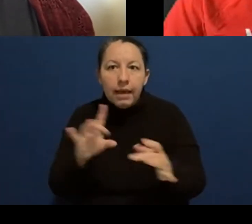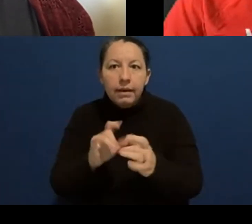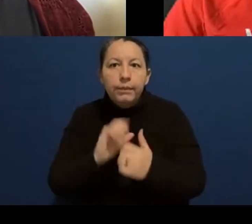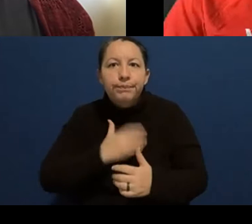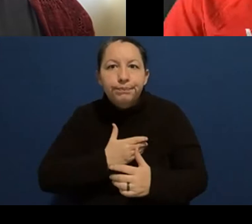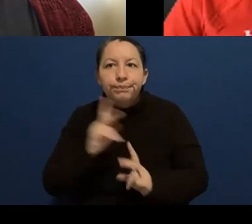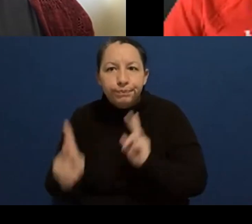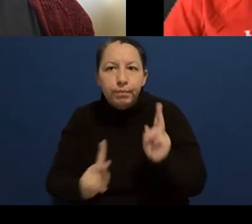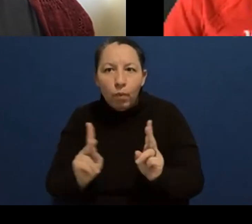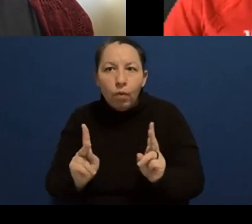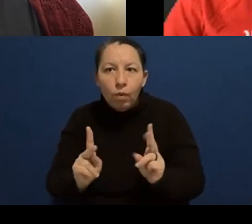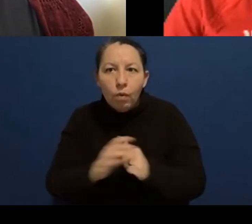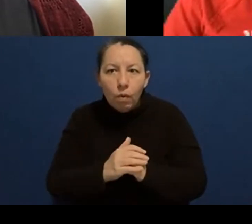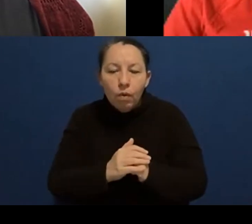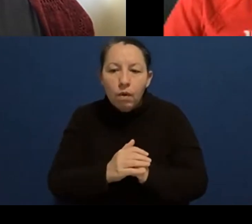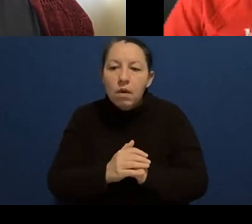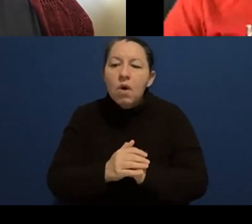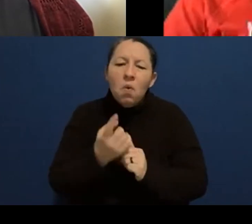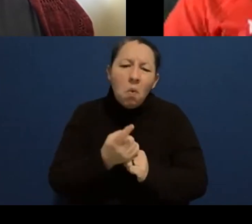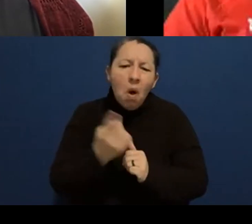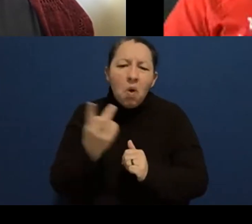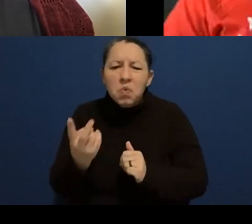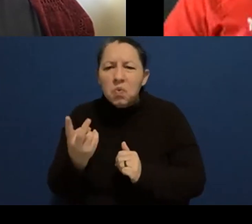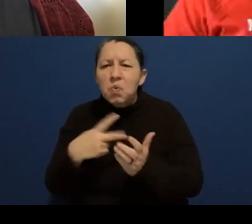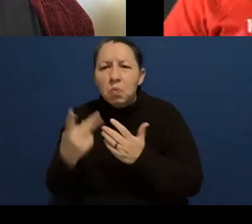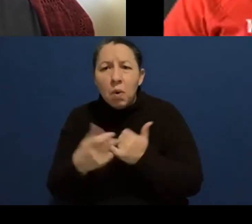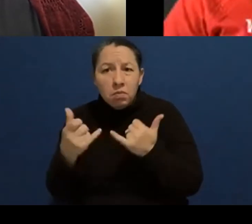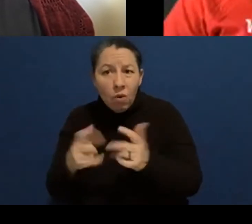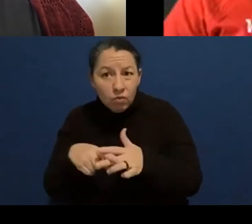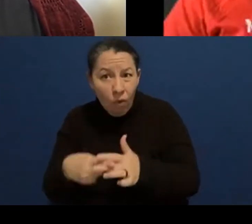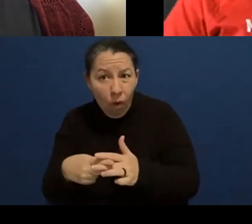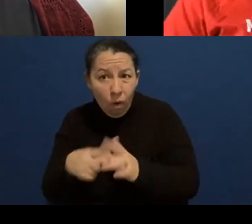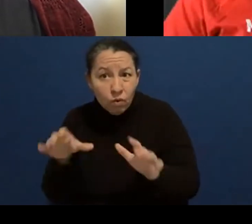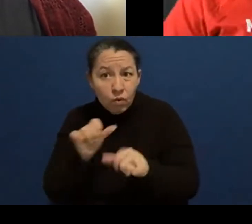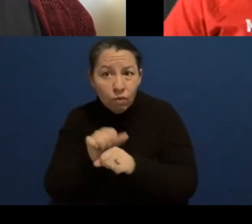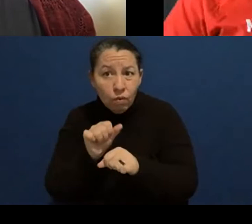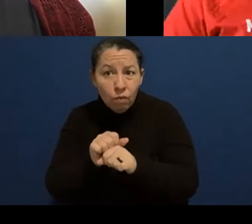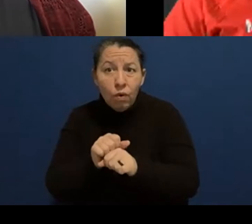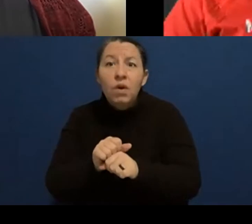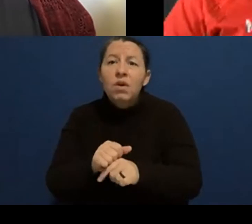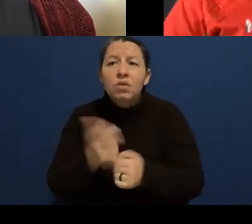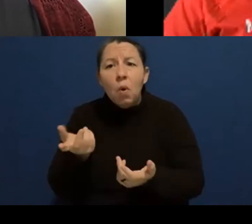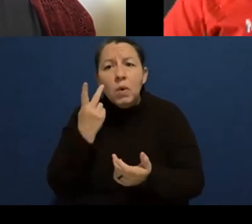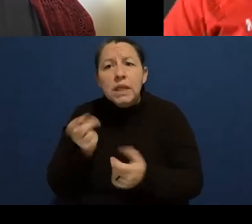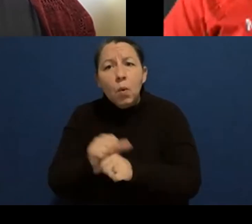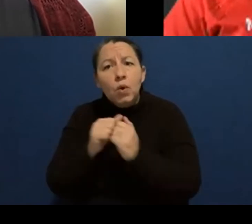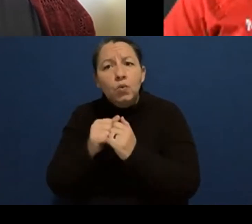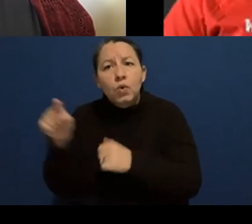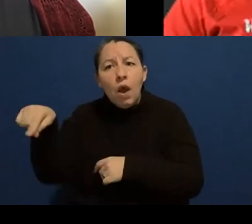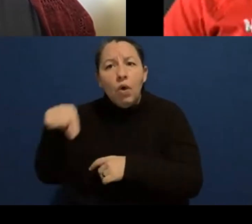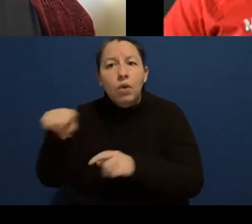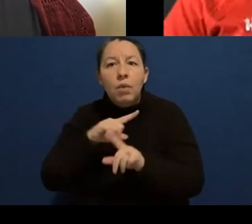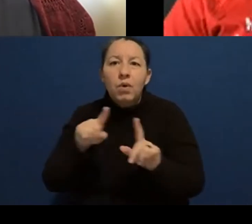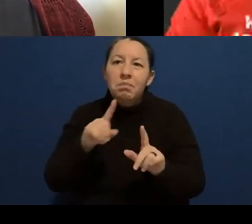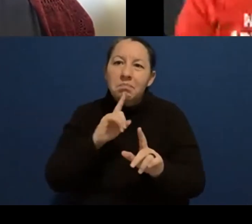Because there is 1 or 2 programs now that are starting to do the work, and so they're working together, but we're just making sure that they have those